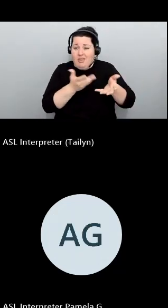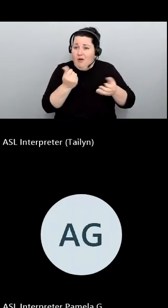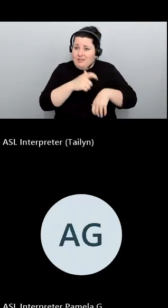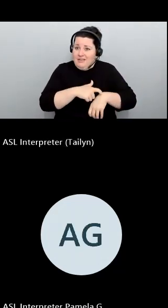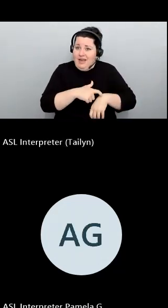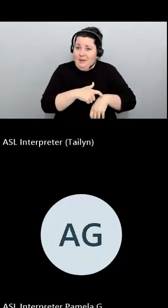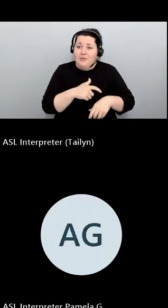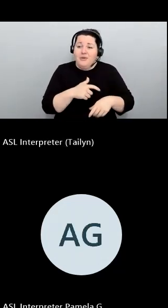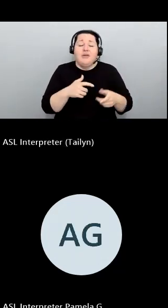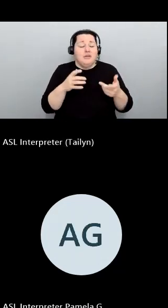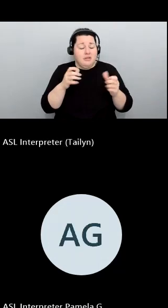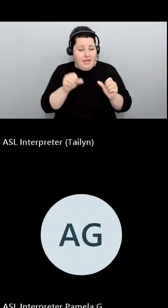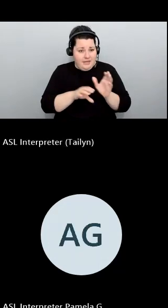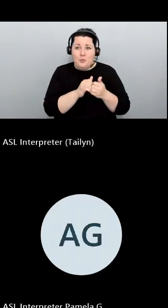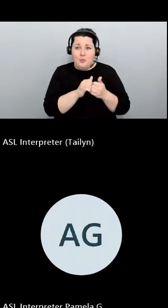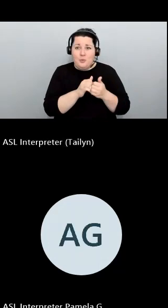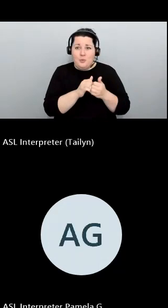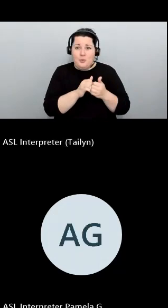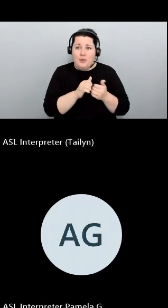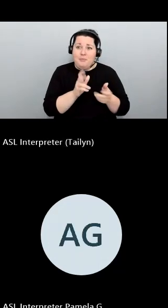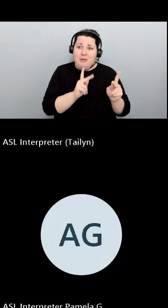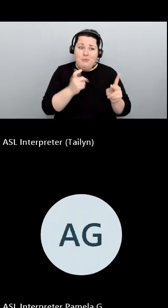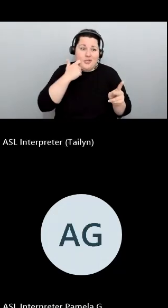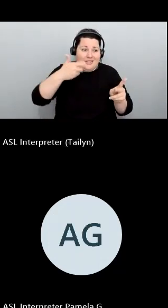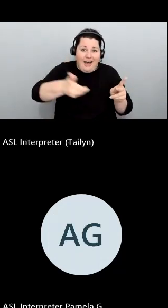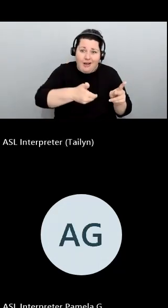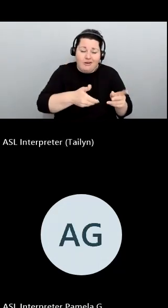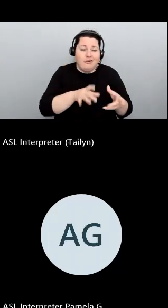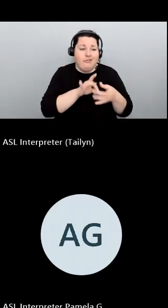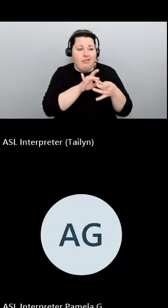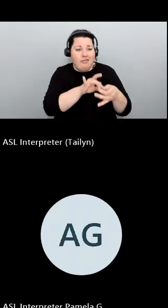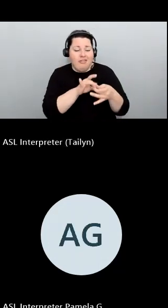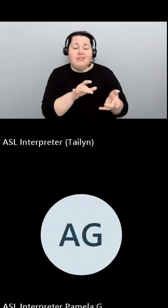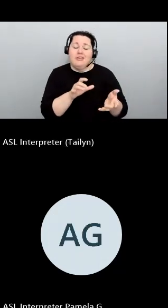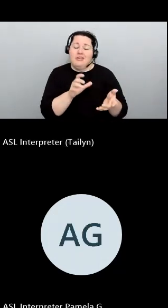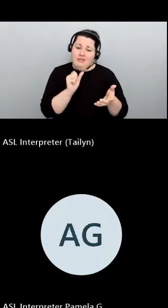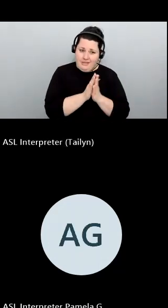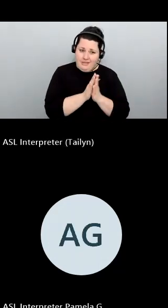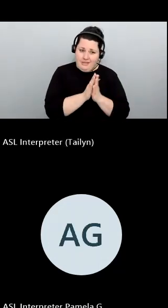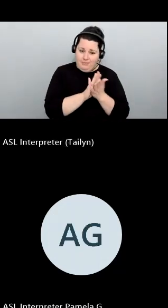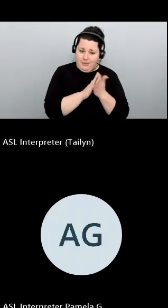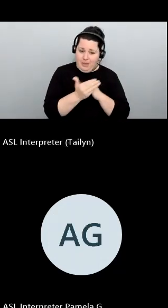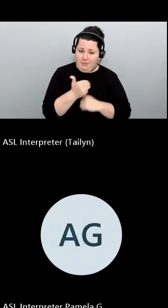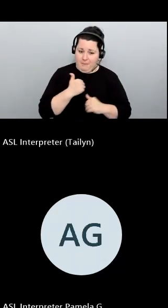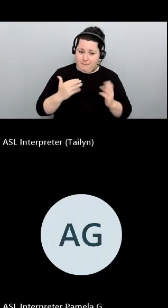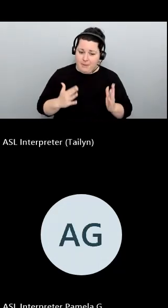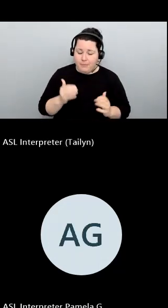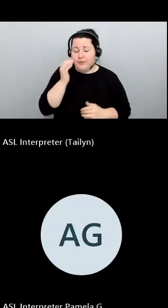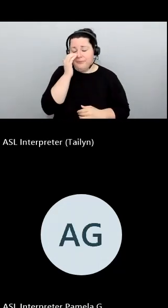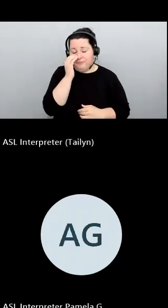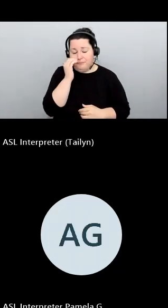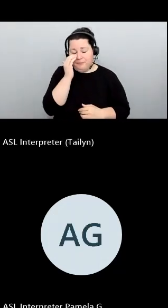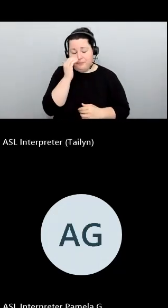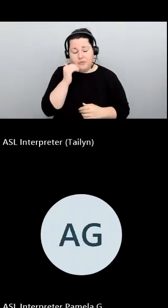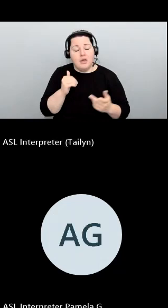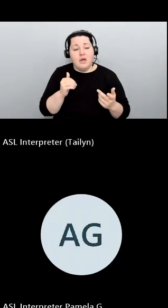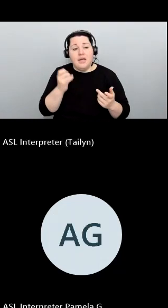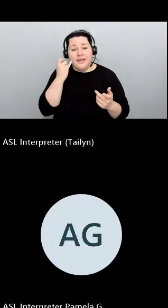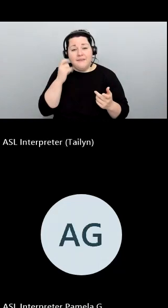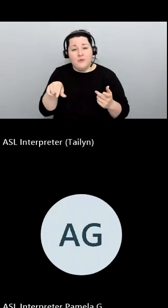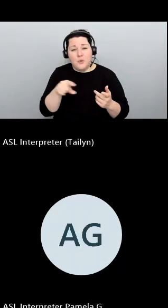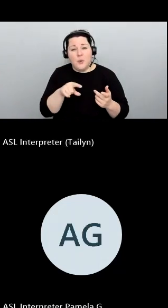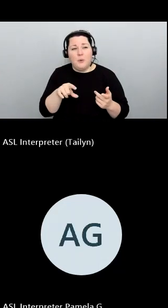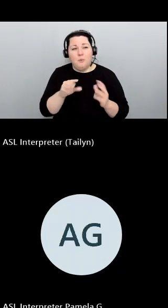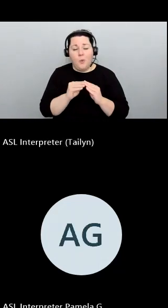build relationships with them and share information and ask them to be a member. If you are kind of more